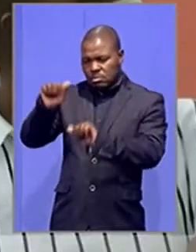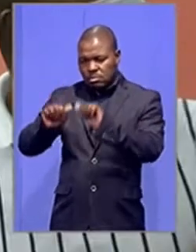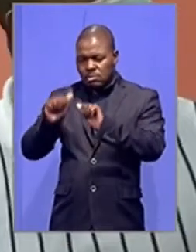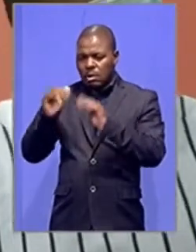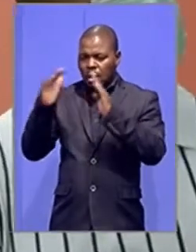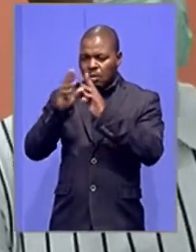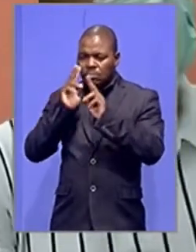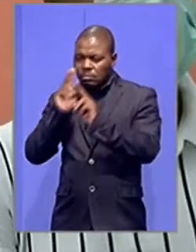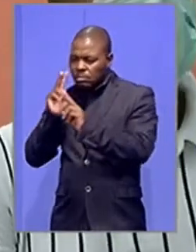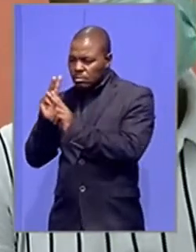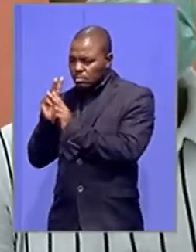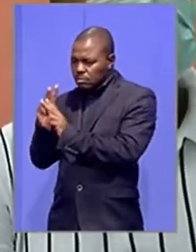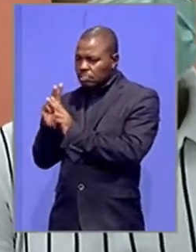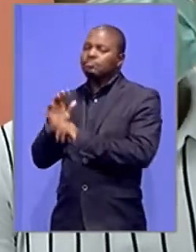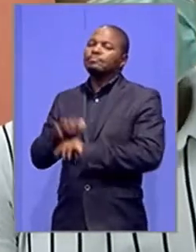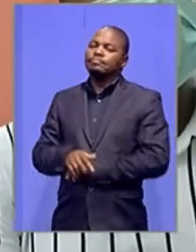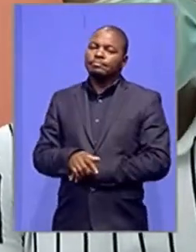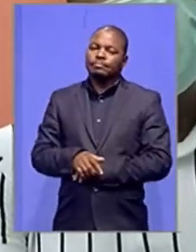visit.